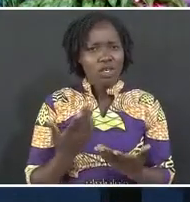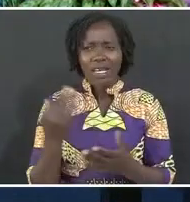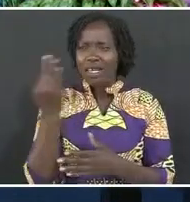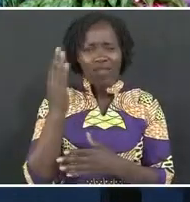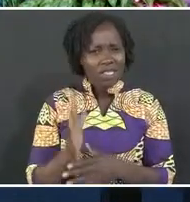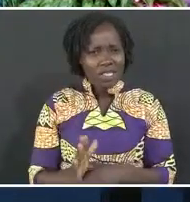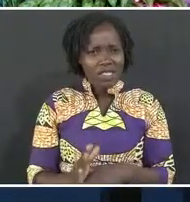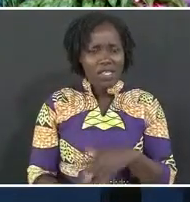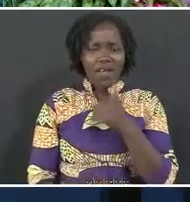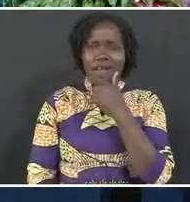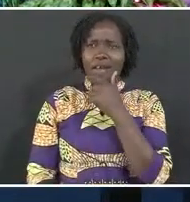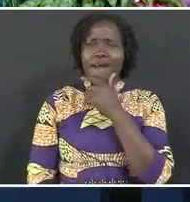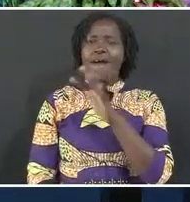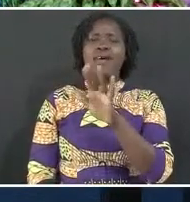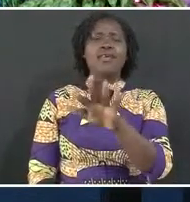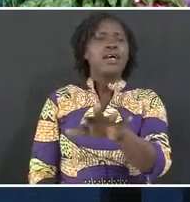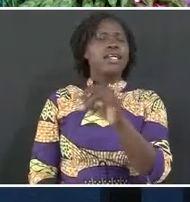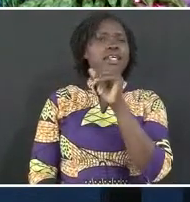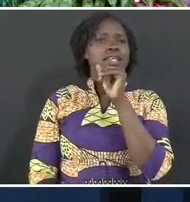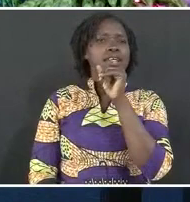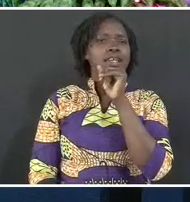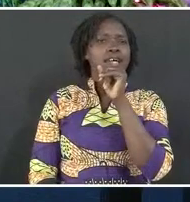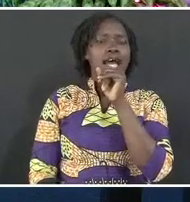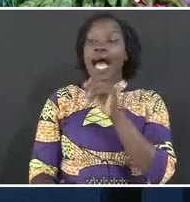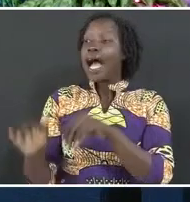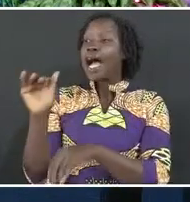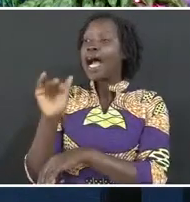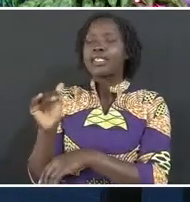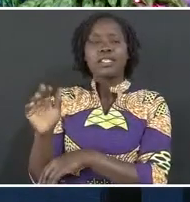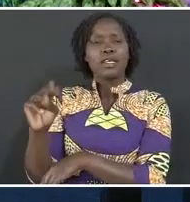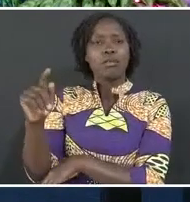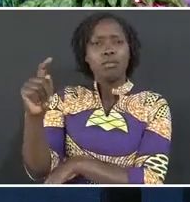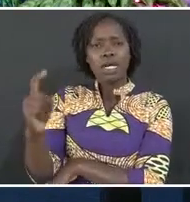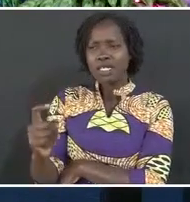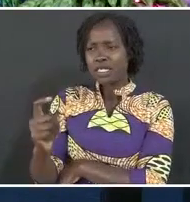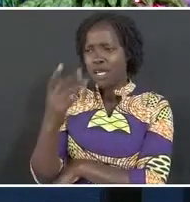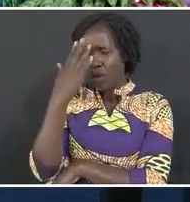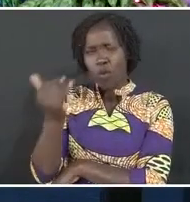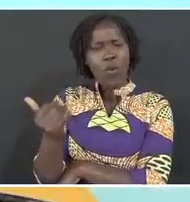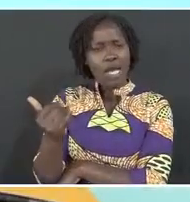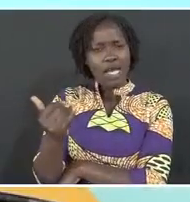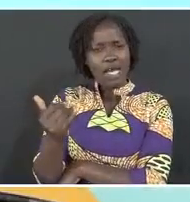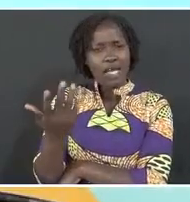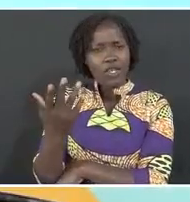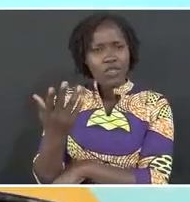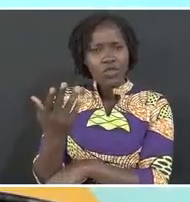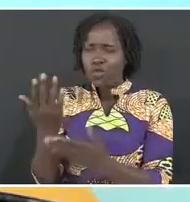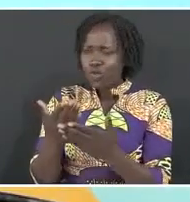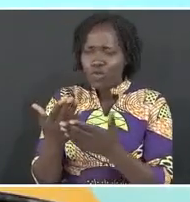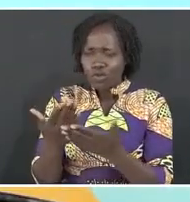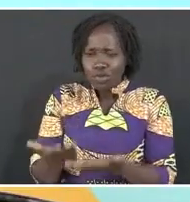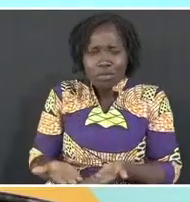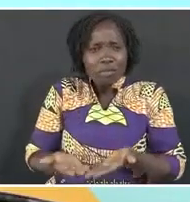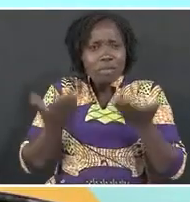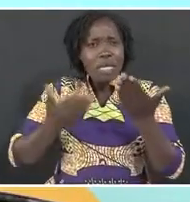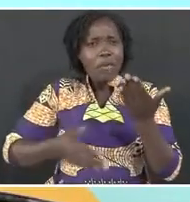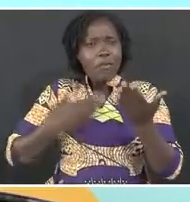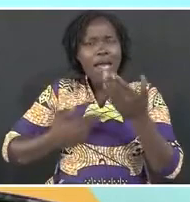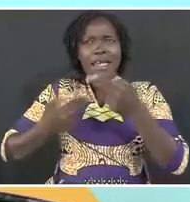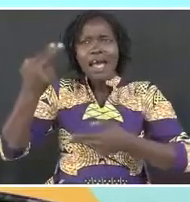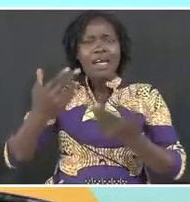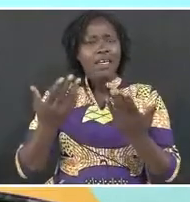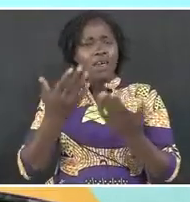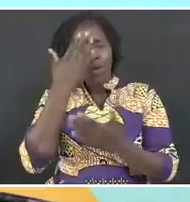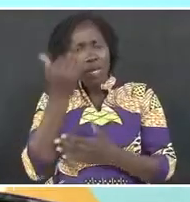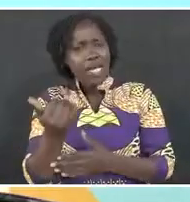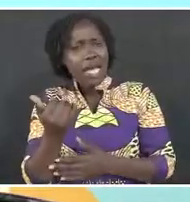And I was like, hey, I actually asked Max, why do you need to hype things this much? Because